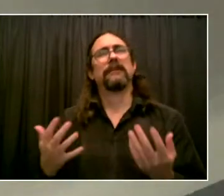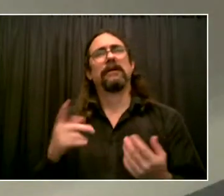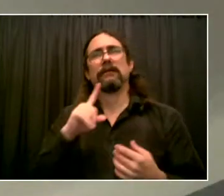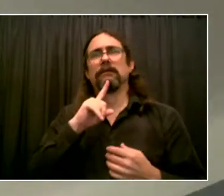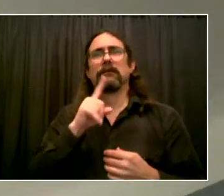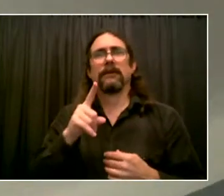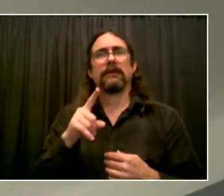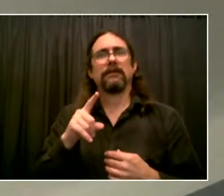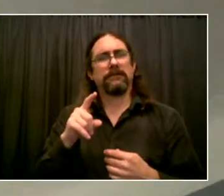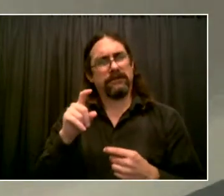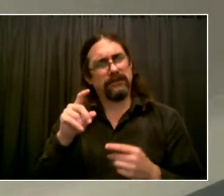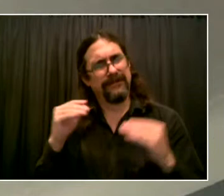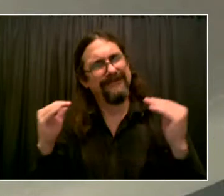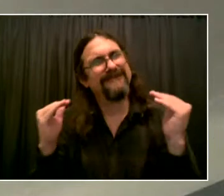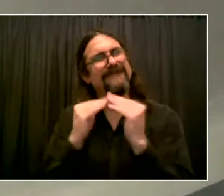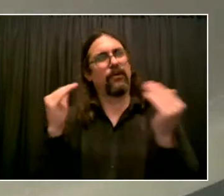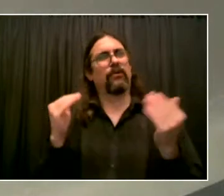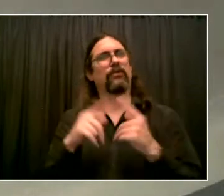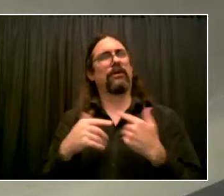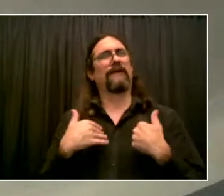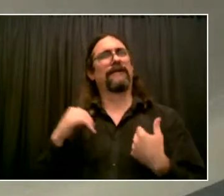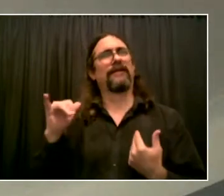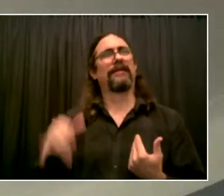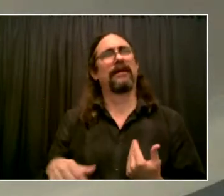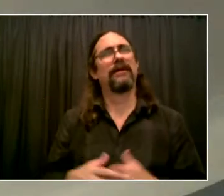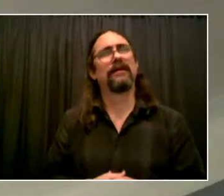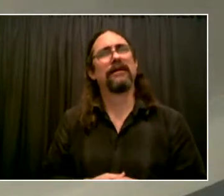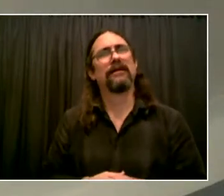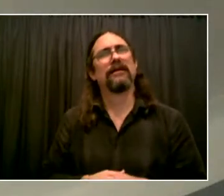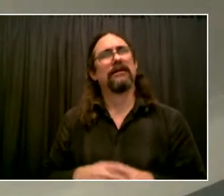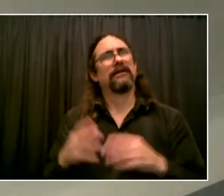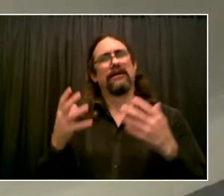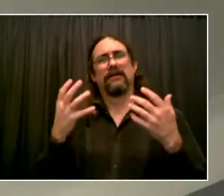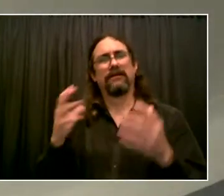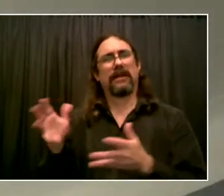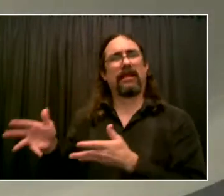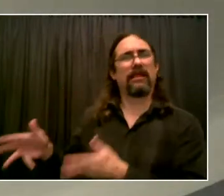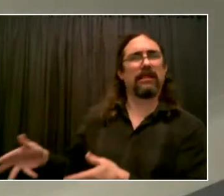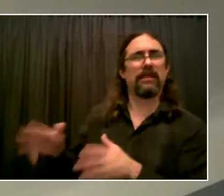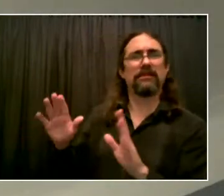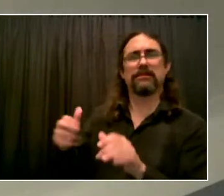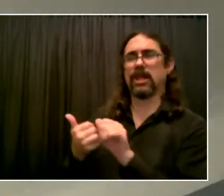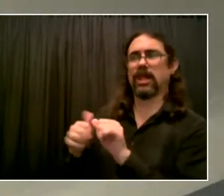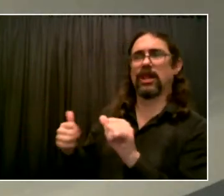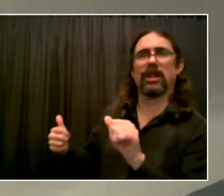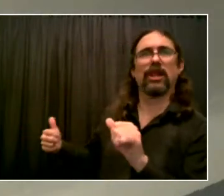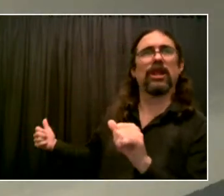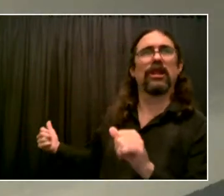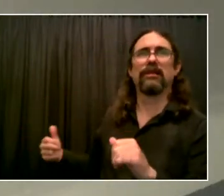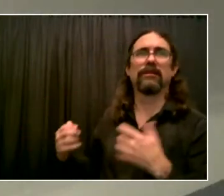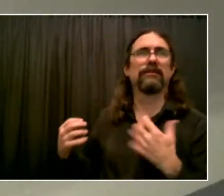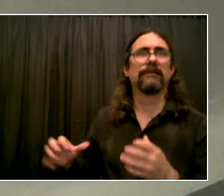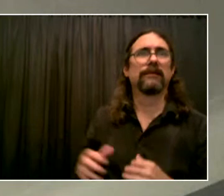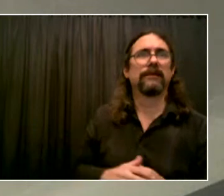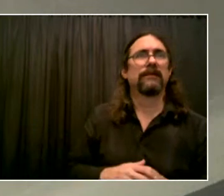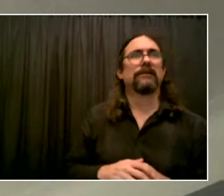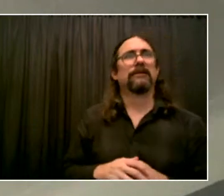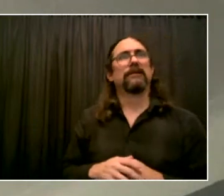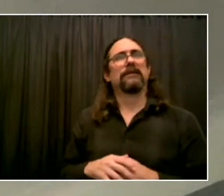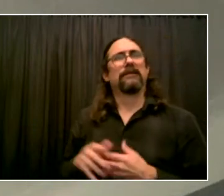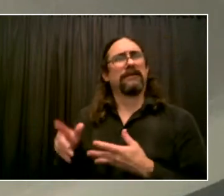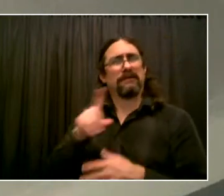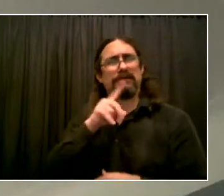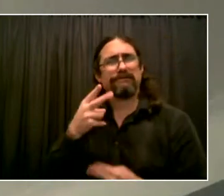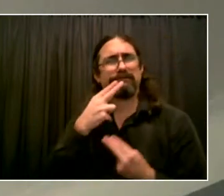people behind because they might have not had an advantage of going to